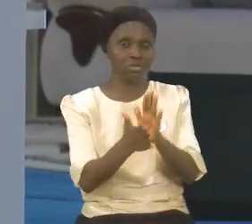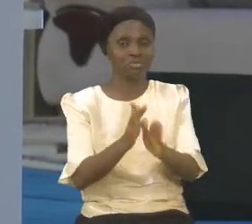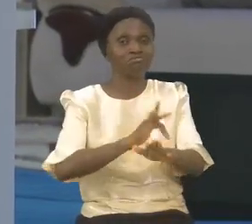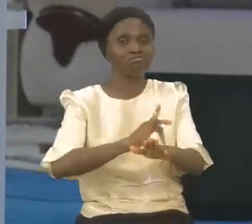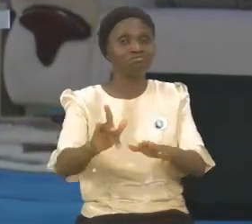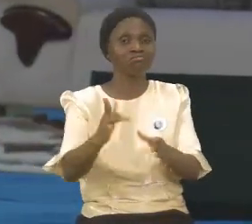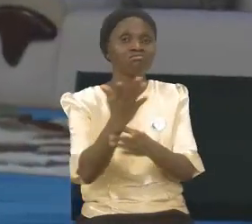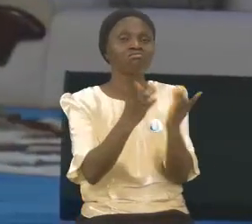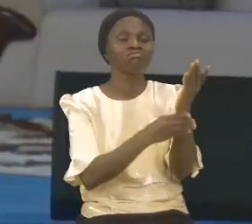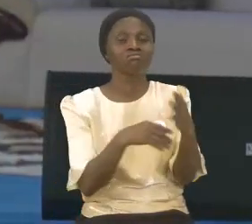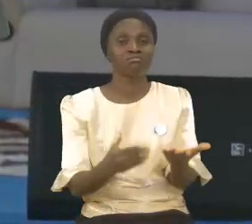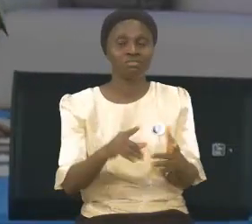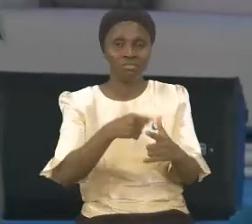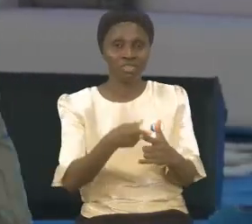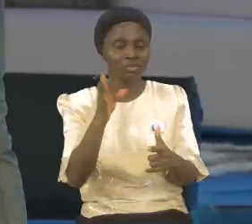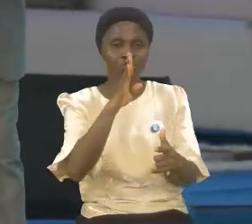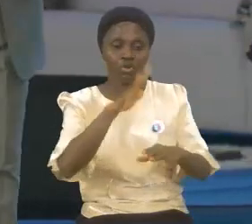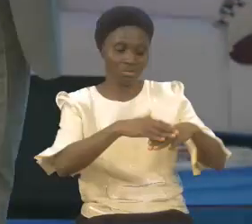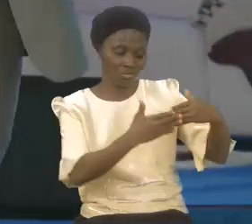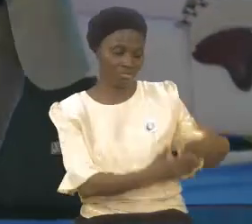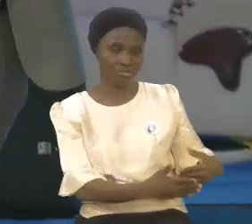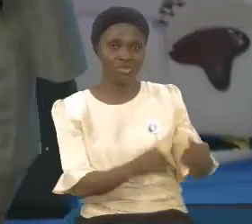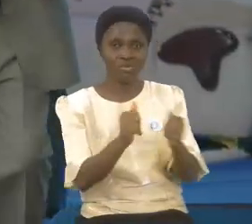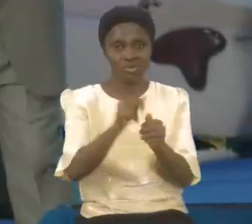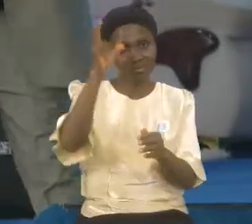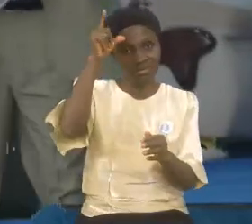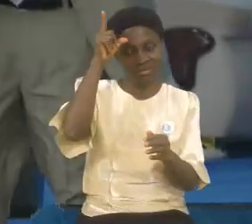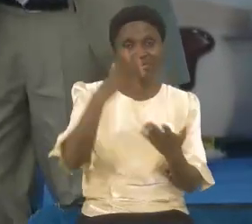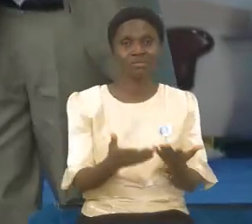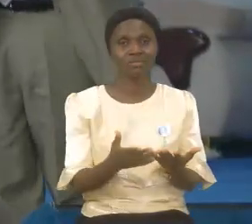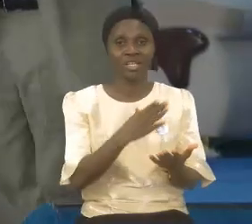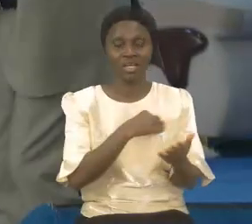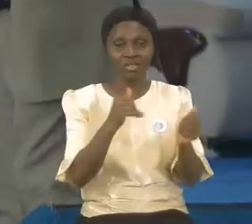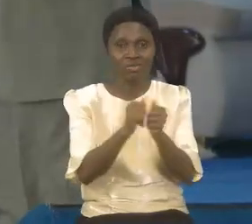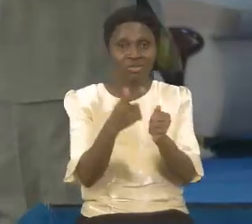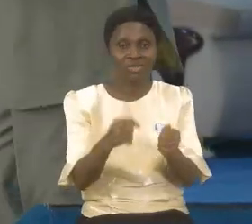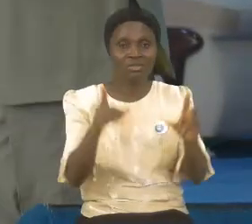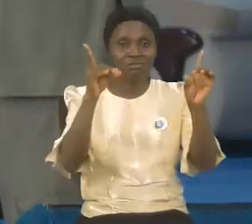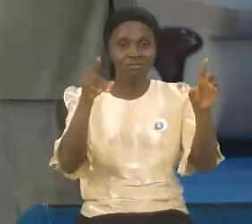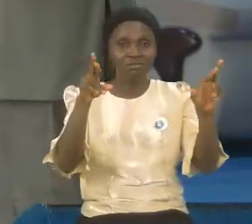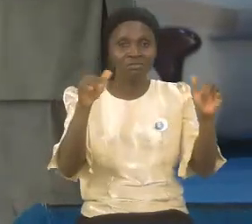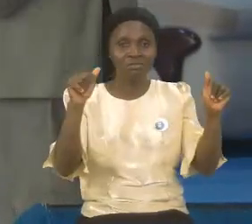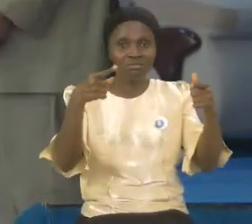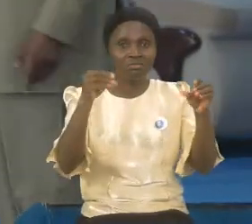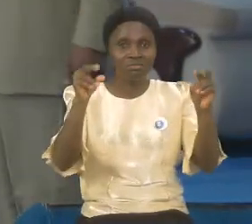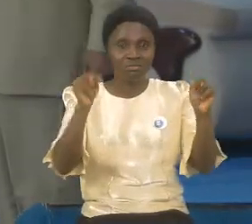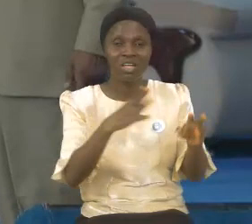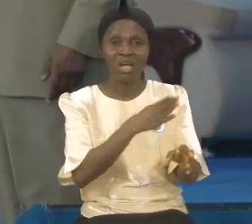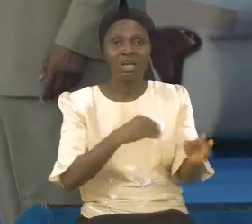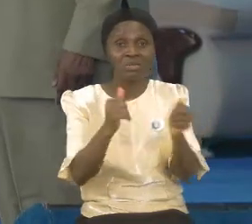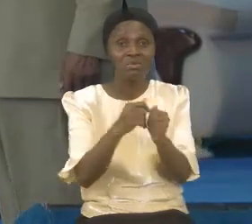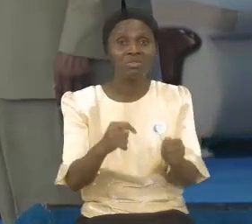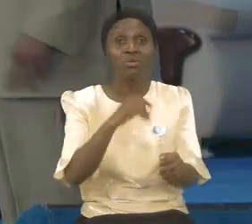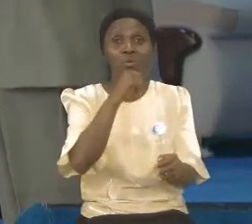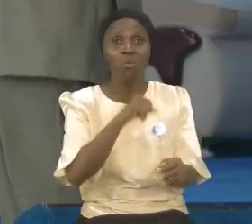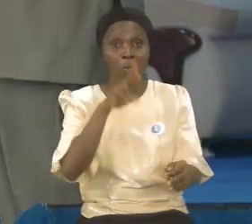with Satan, with the devil, and with Lucifer, and with the dragon, and with the old serpent. And then even a drop